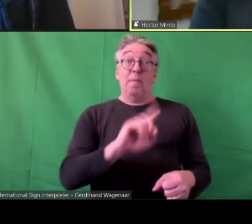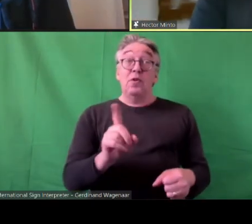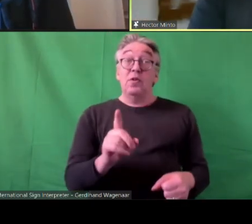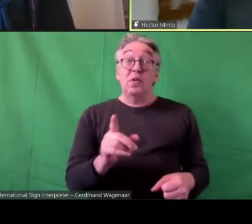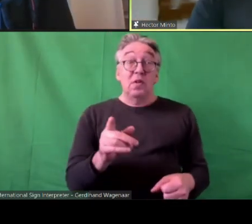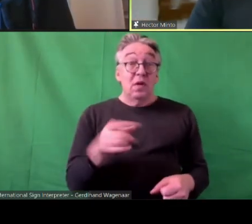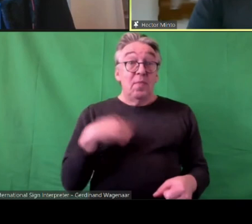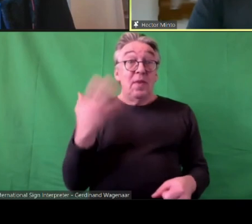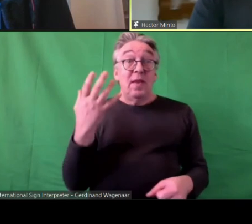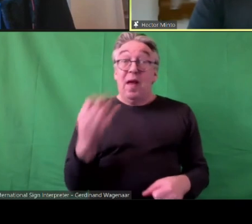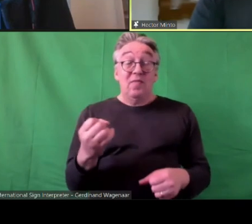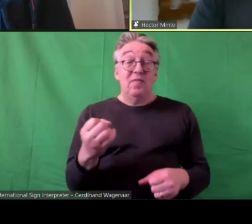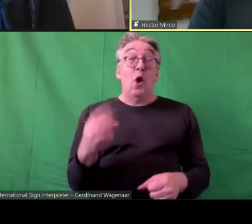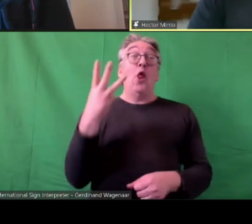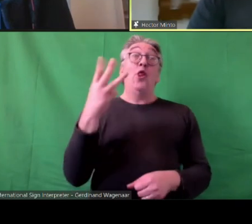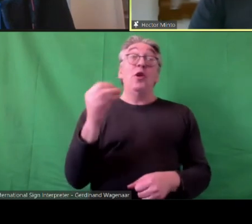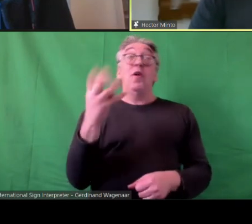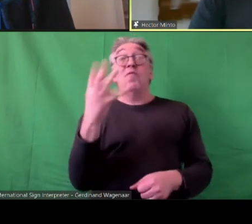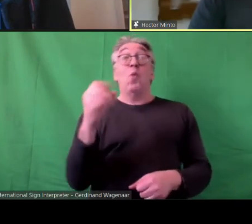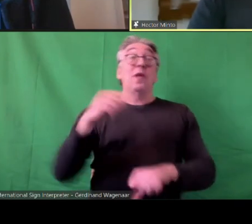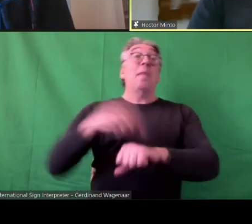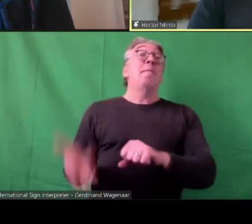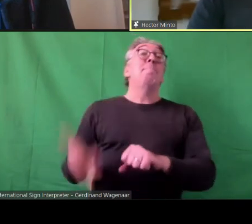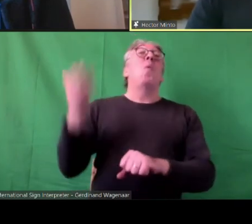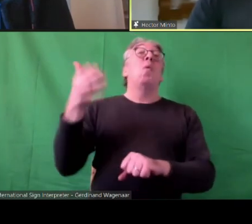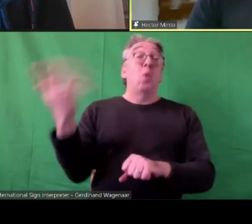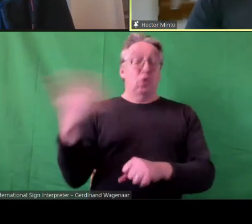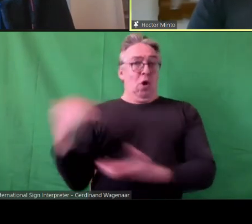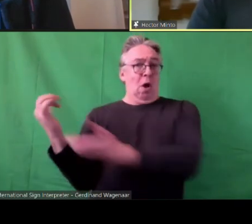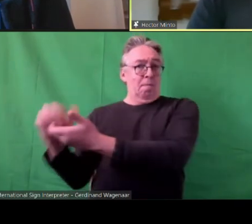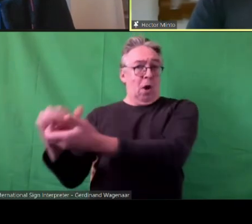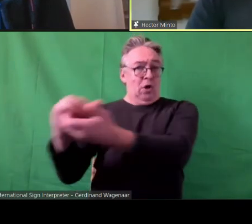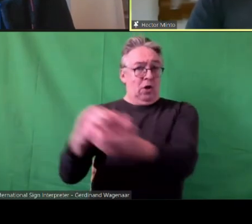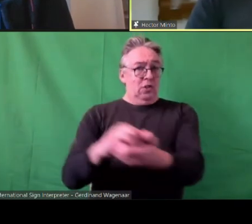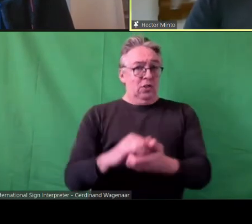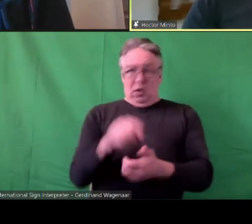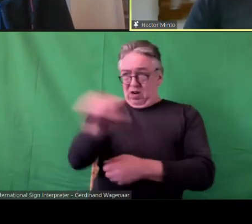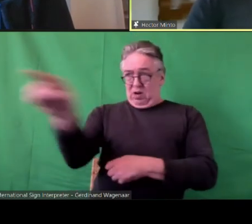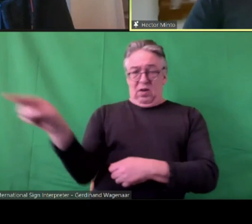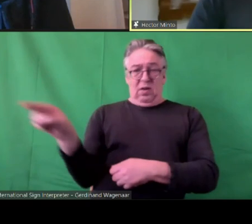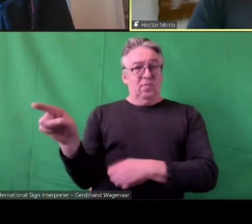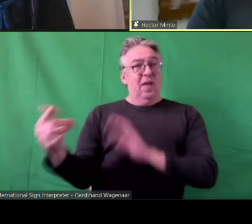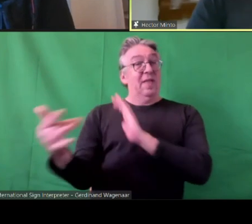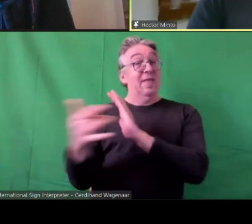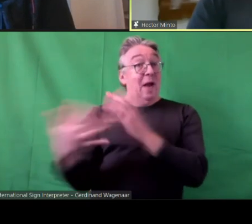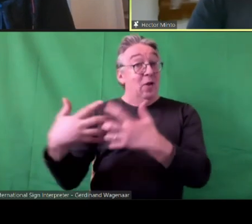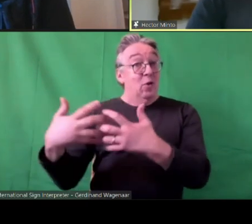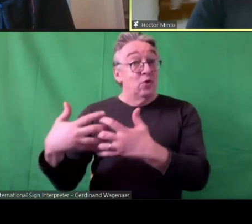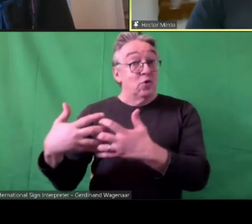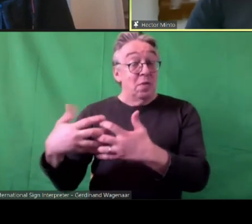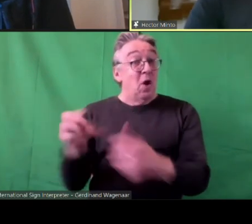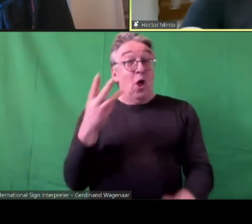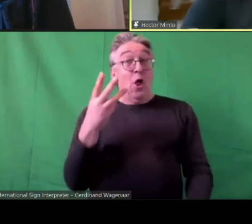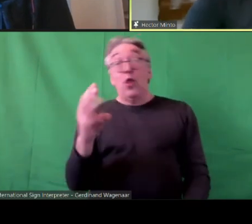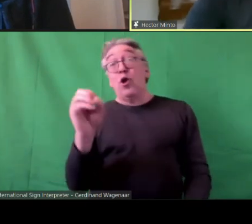that. So there's where the opportunity is for us to get more people with disabilities working in the tech industry, influencing the digital